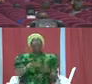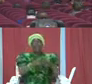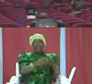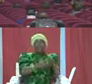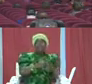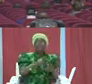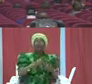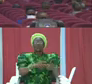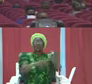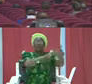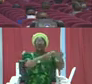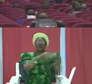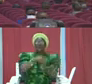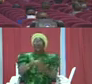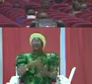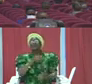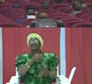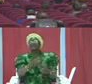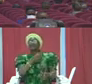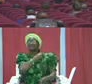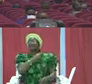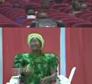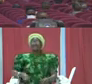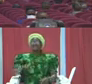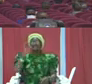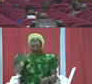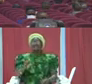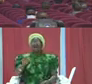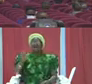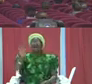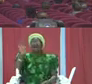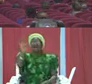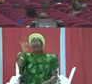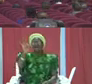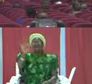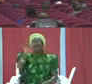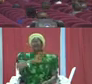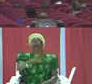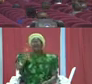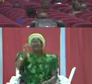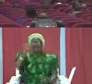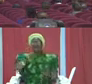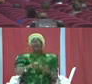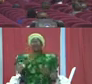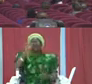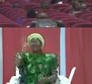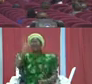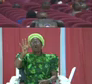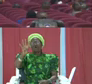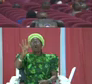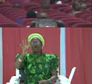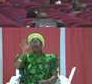19 from verse 1 to 4. 1 Kings chapter 19 from verse 1 to 4.